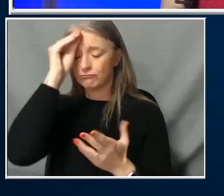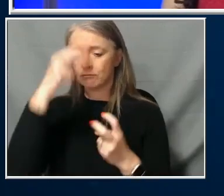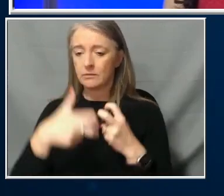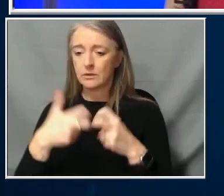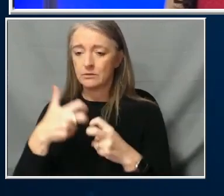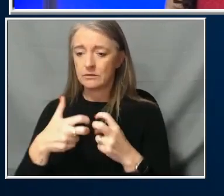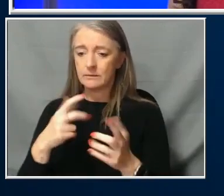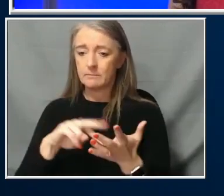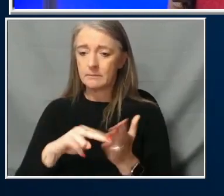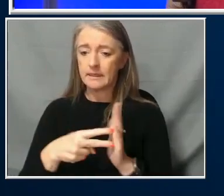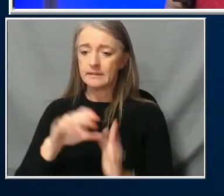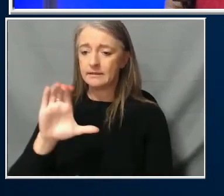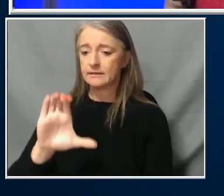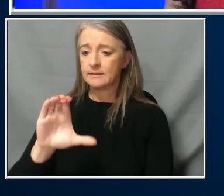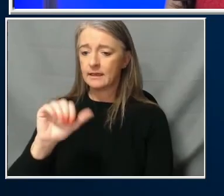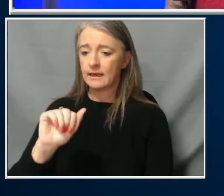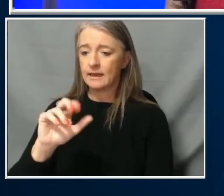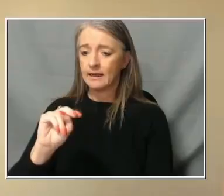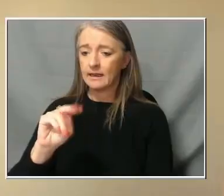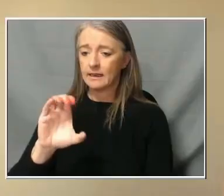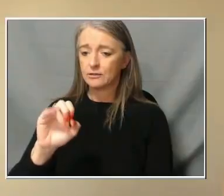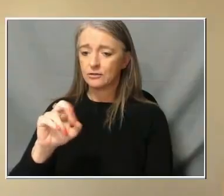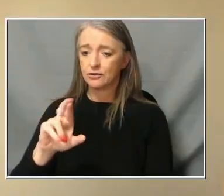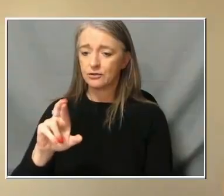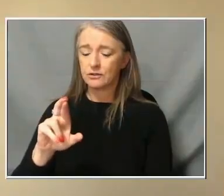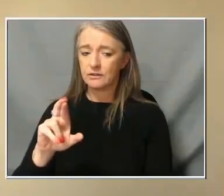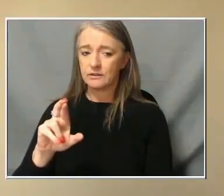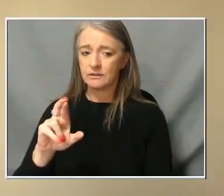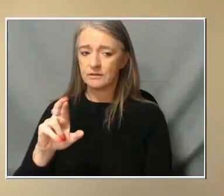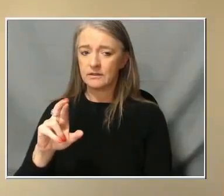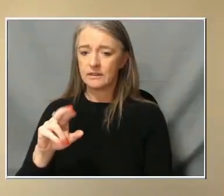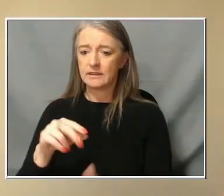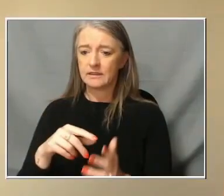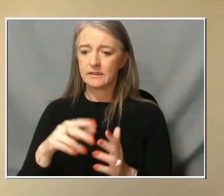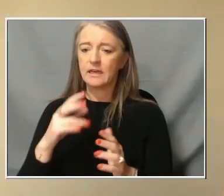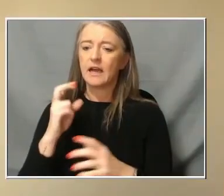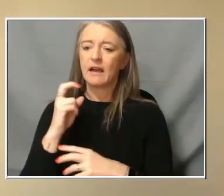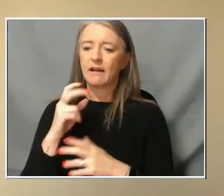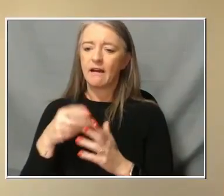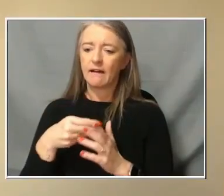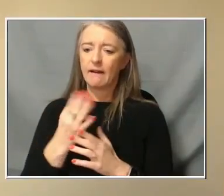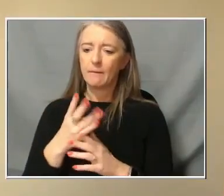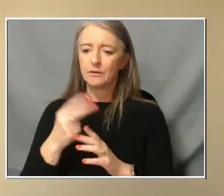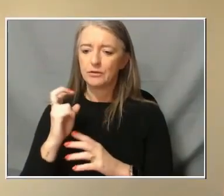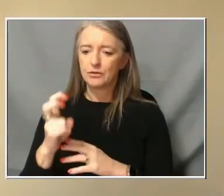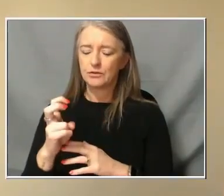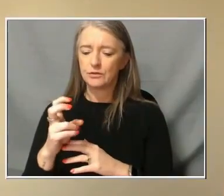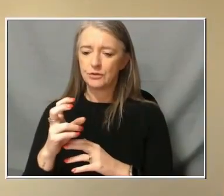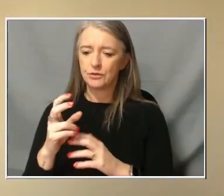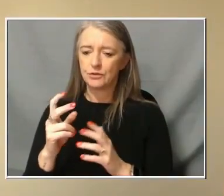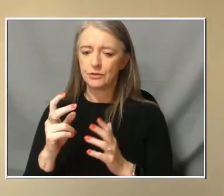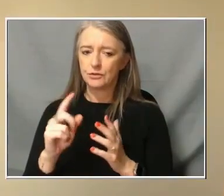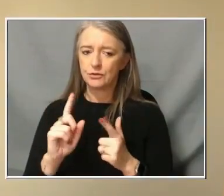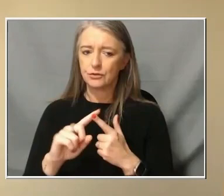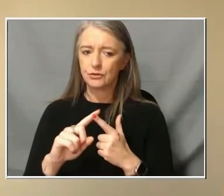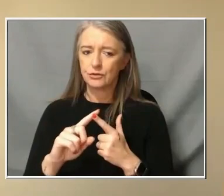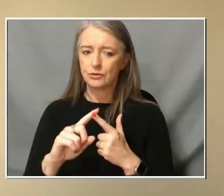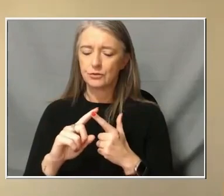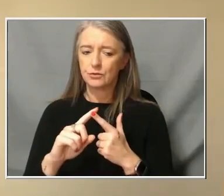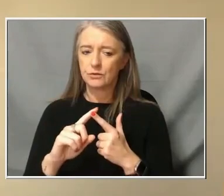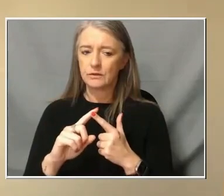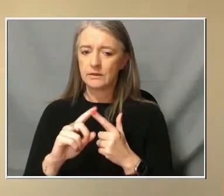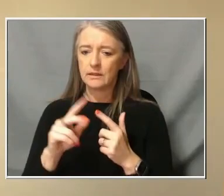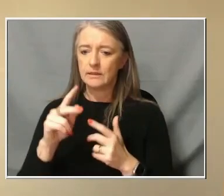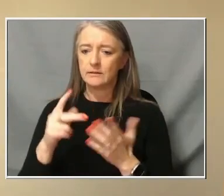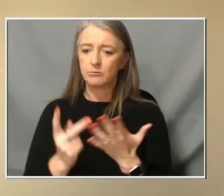cancer? Well, I had a couple of trips to my private my